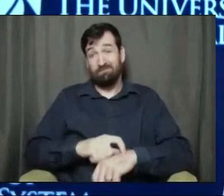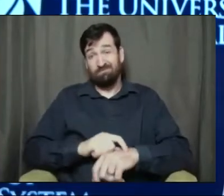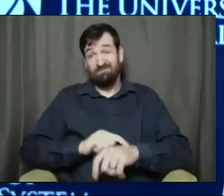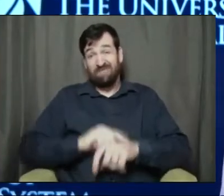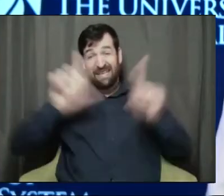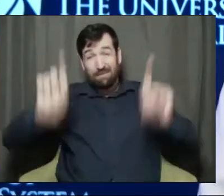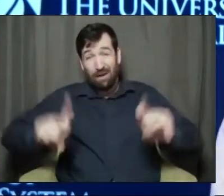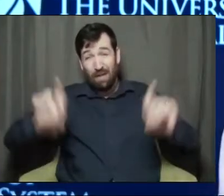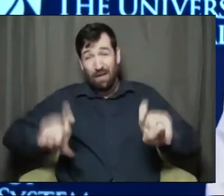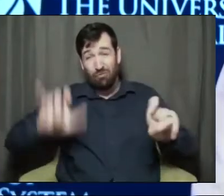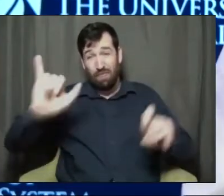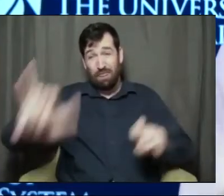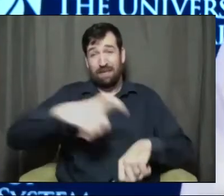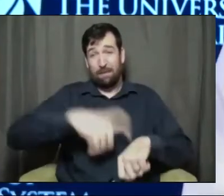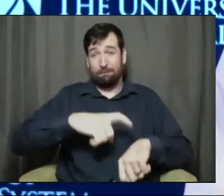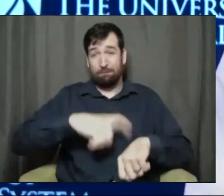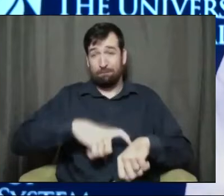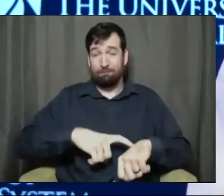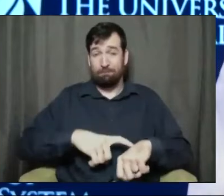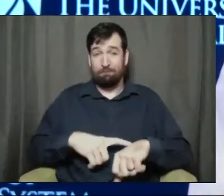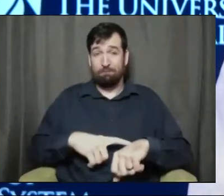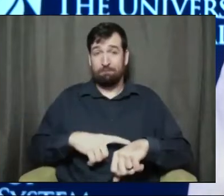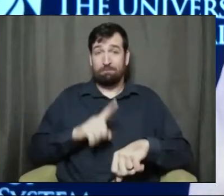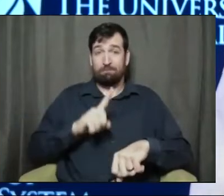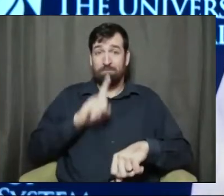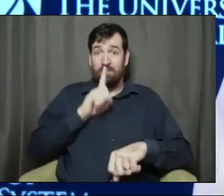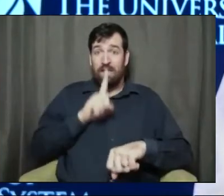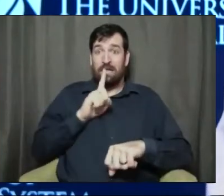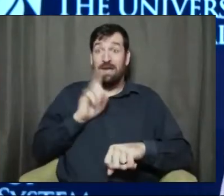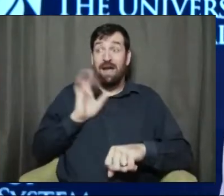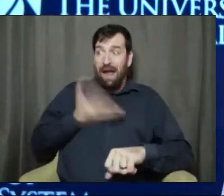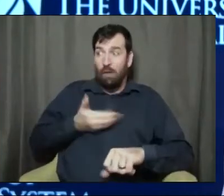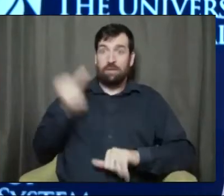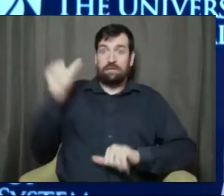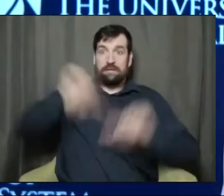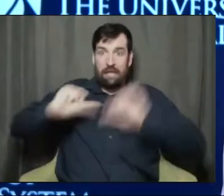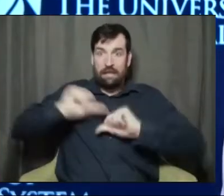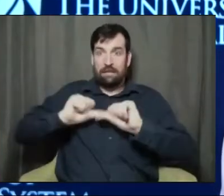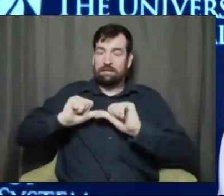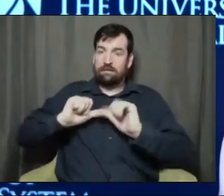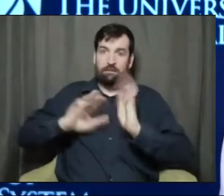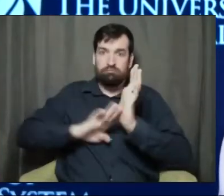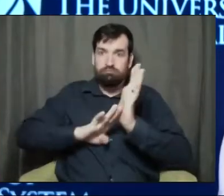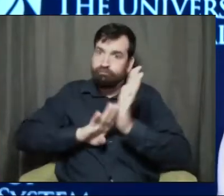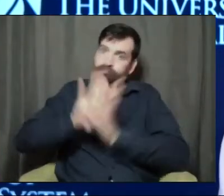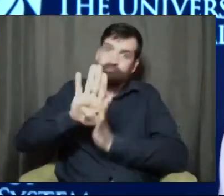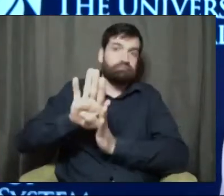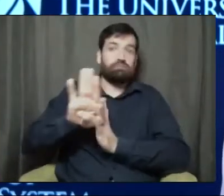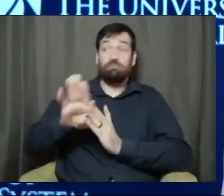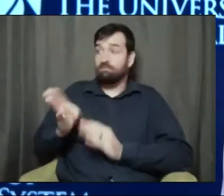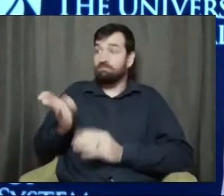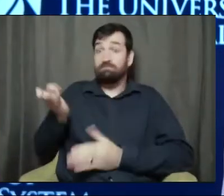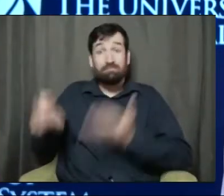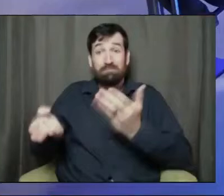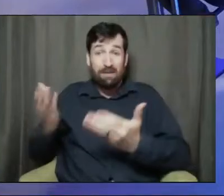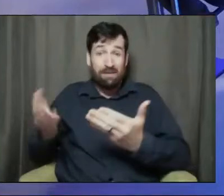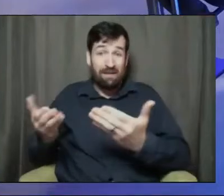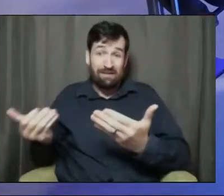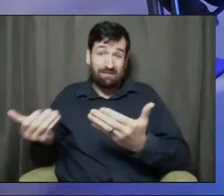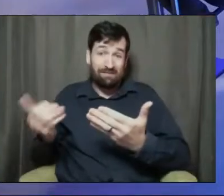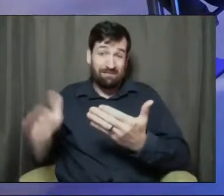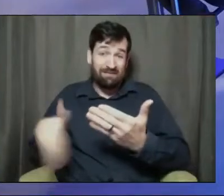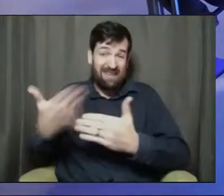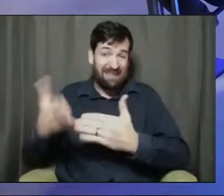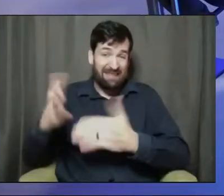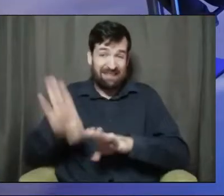they really pushed our science to where we are now. So this might be the next step. We'll have to see. Yeah, Dr. Klein, I mean,